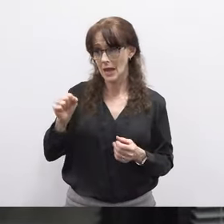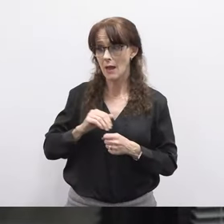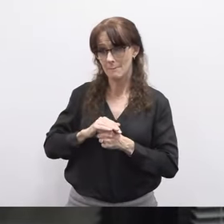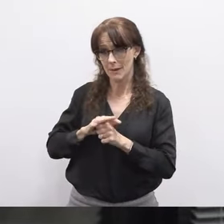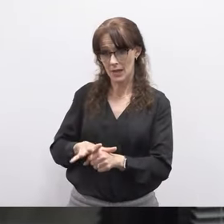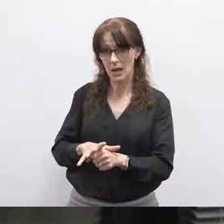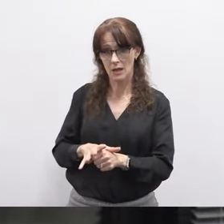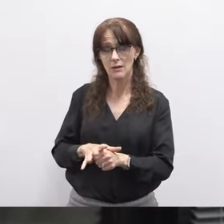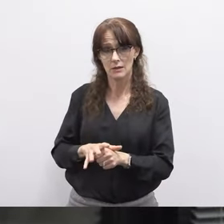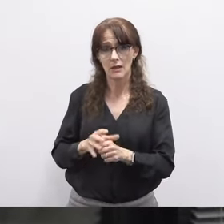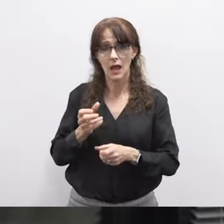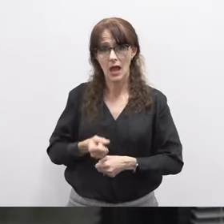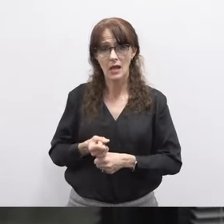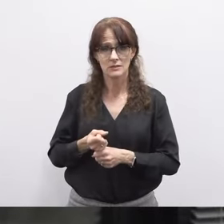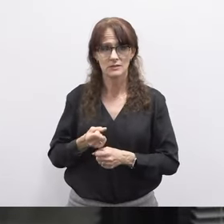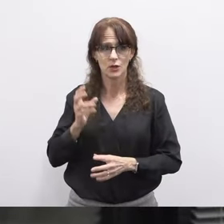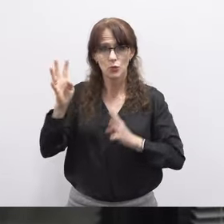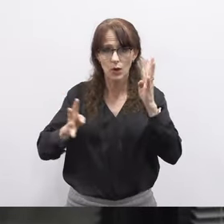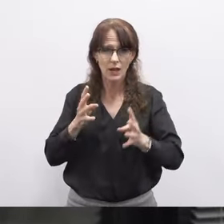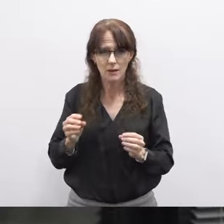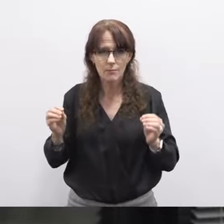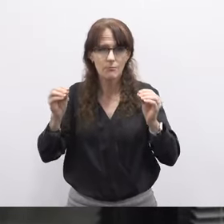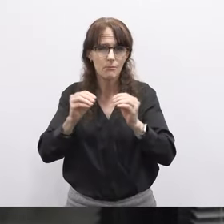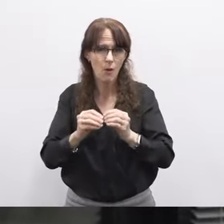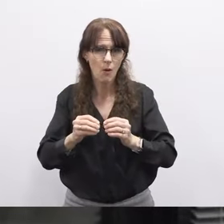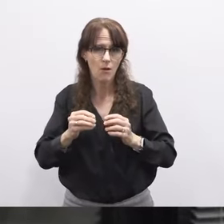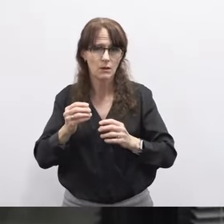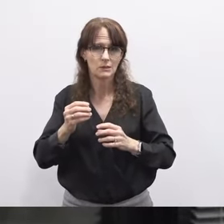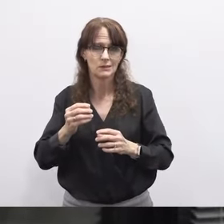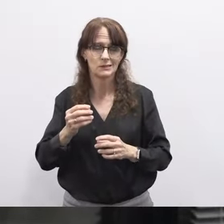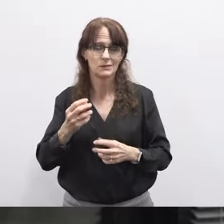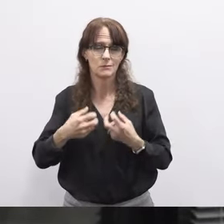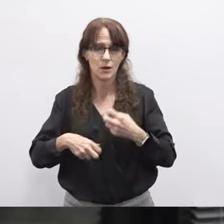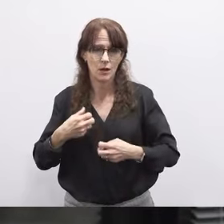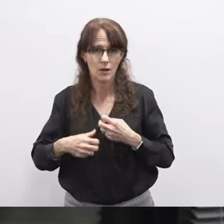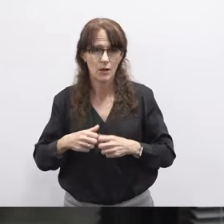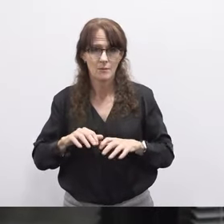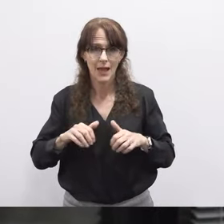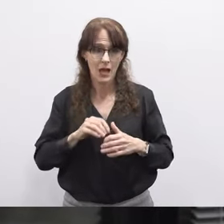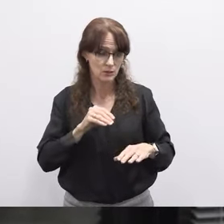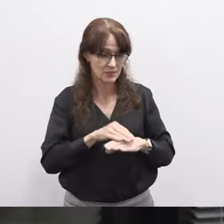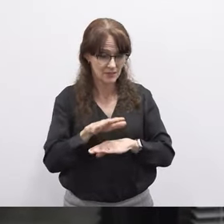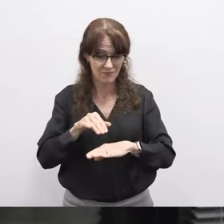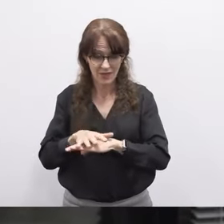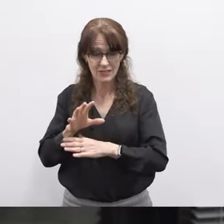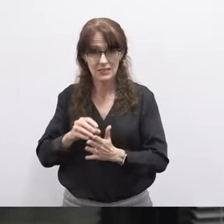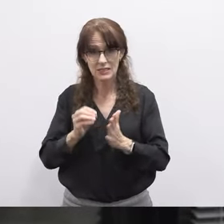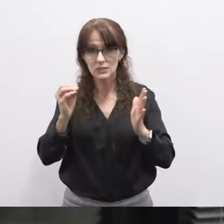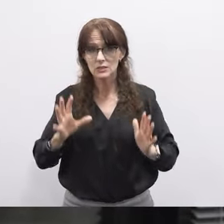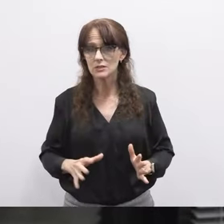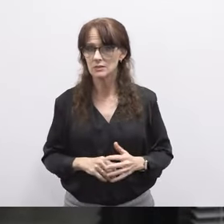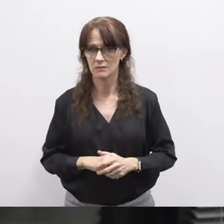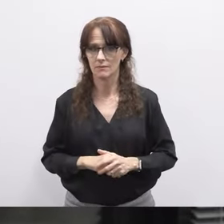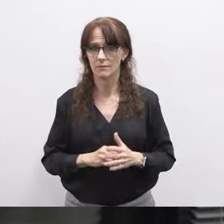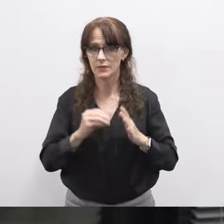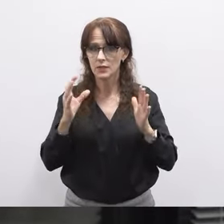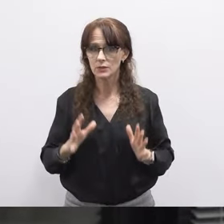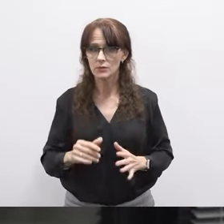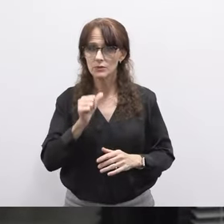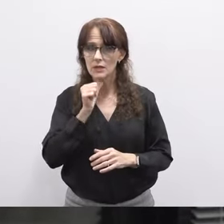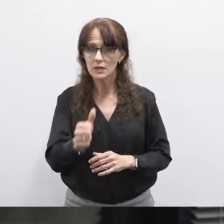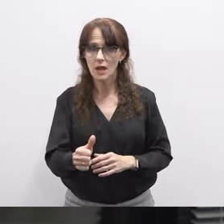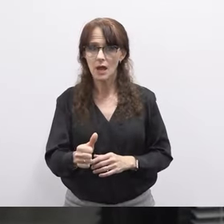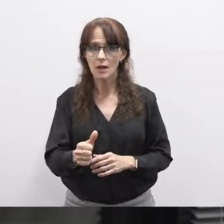has exacerbated it, but how is it affecting our students? Our students are not